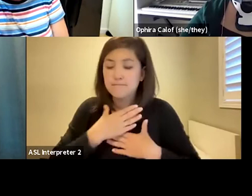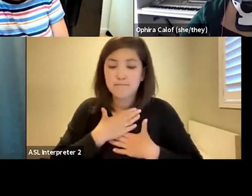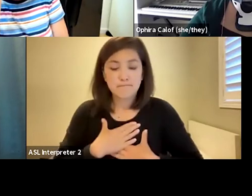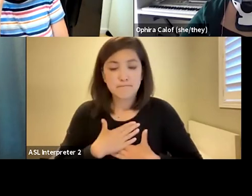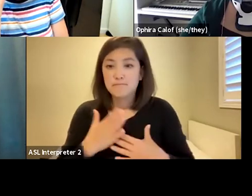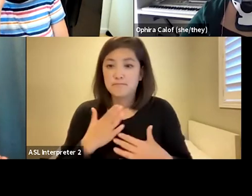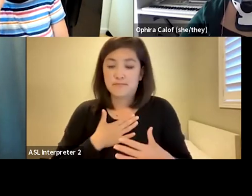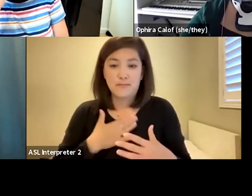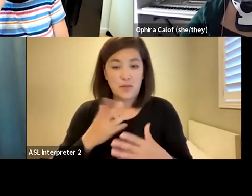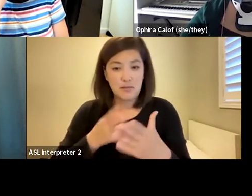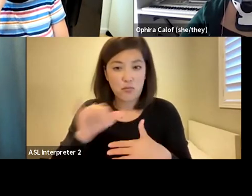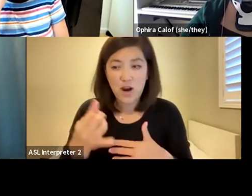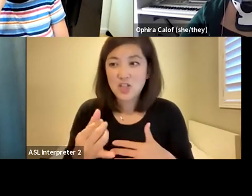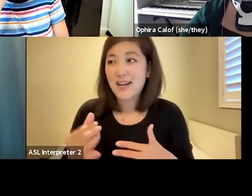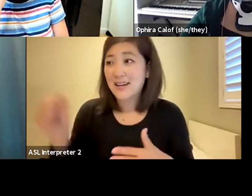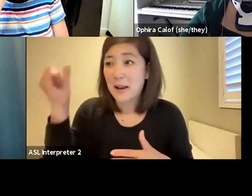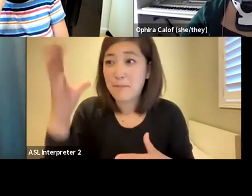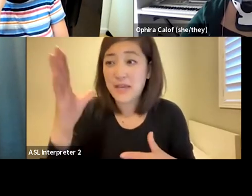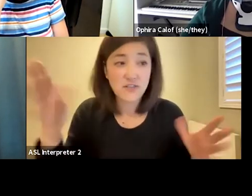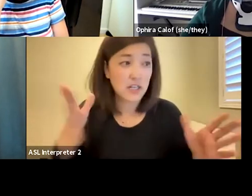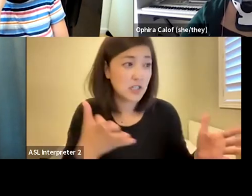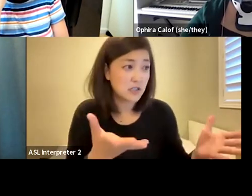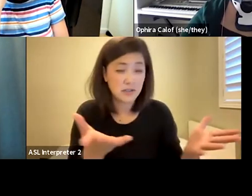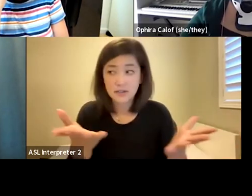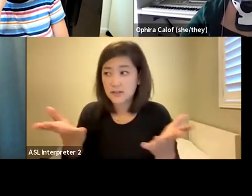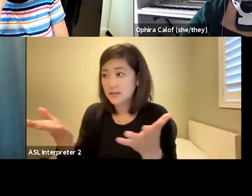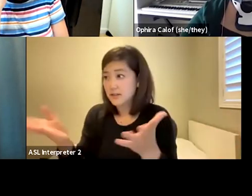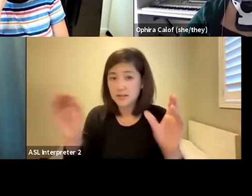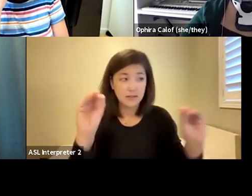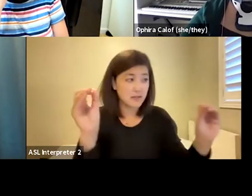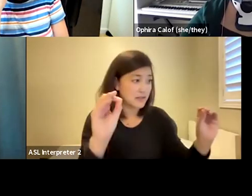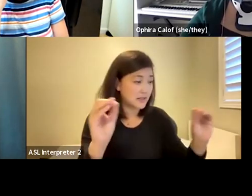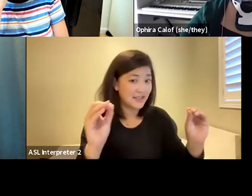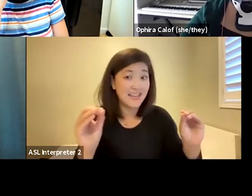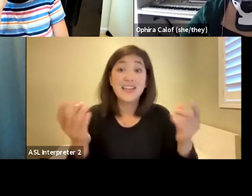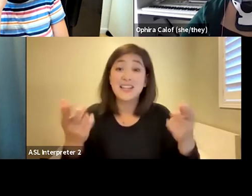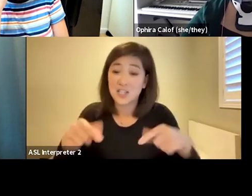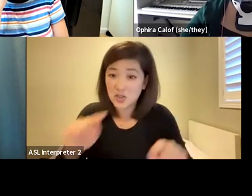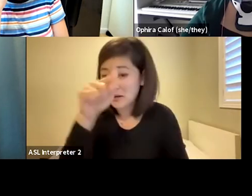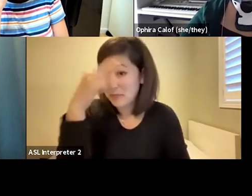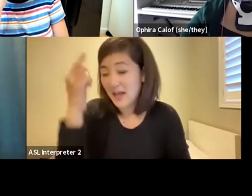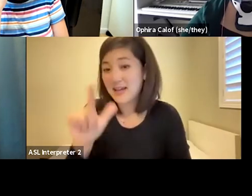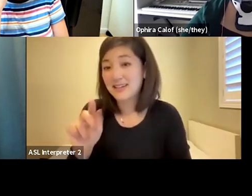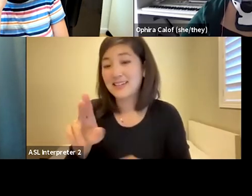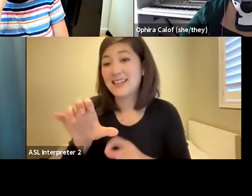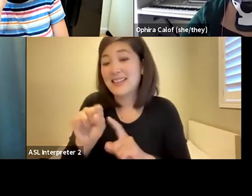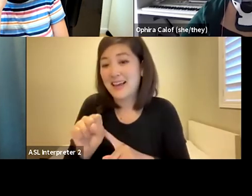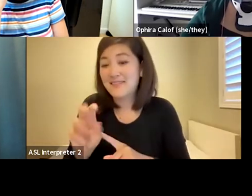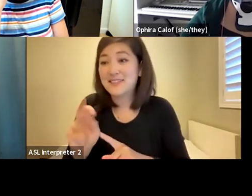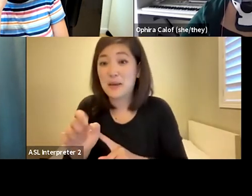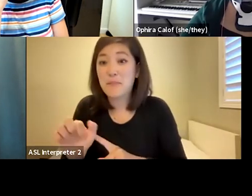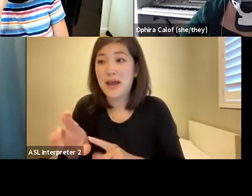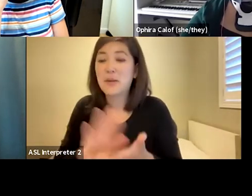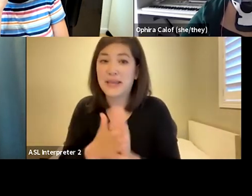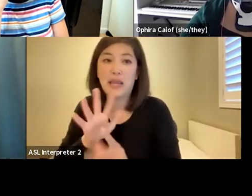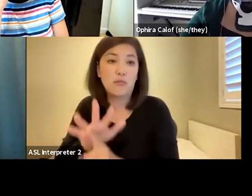people and I got essentially no interest. And then during the Black Lives Matter movement, it was basically a bidding war for who would get it. And so I